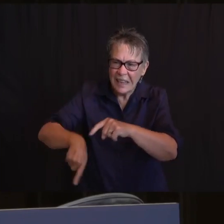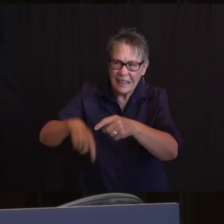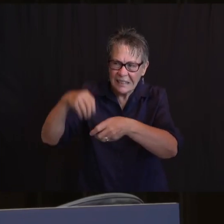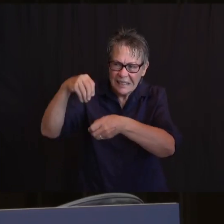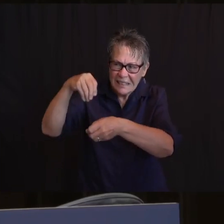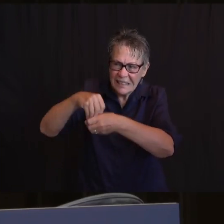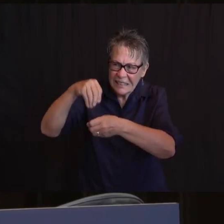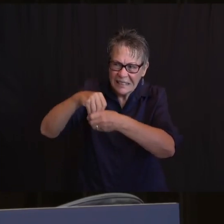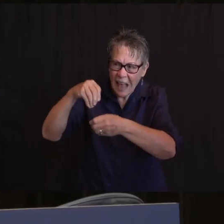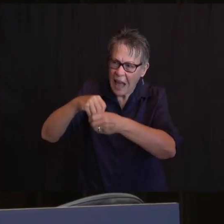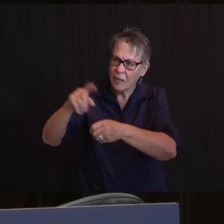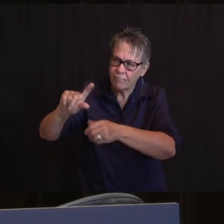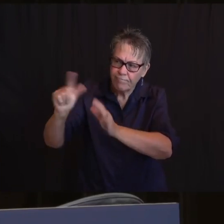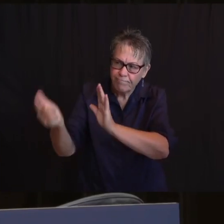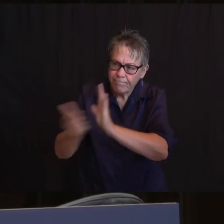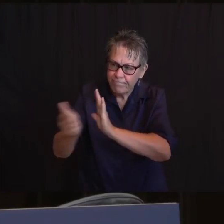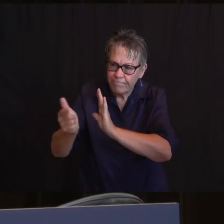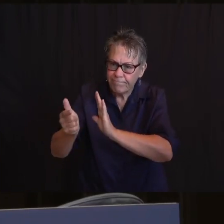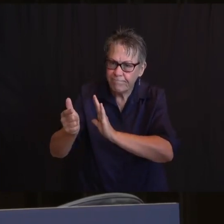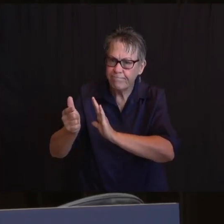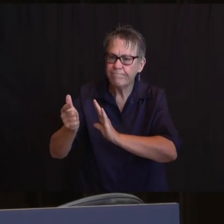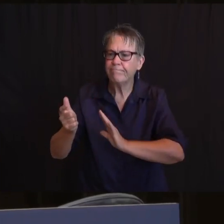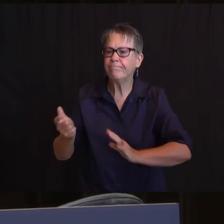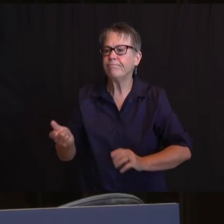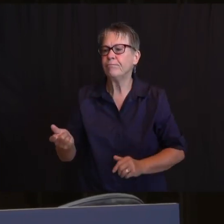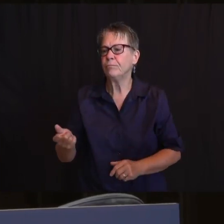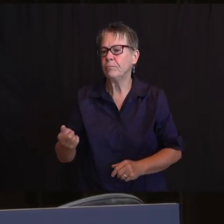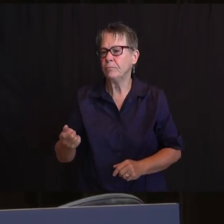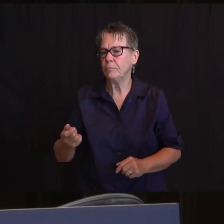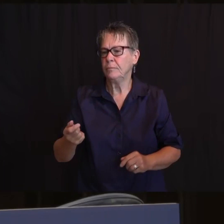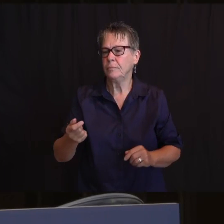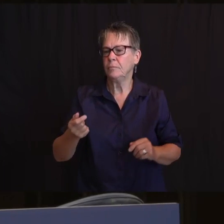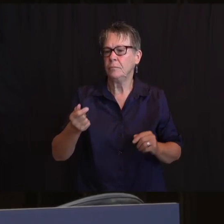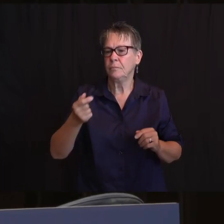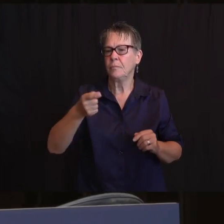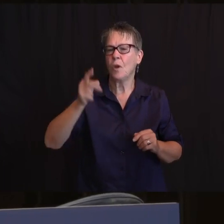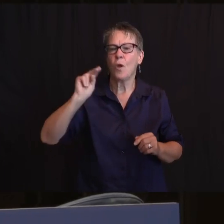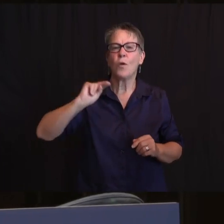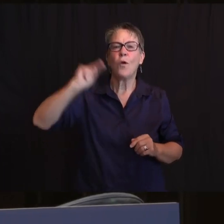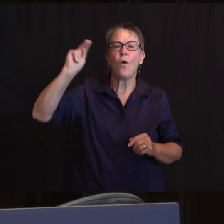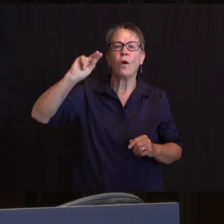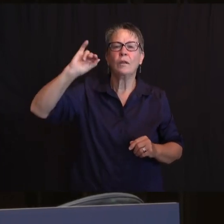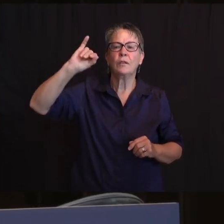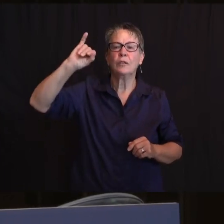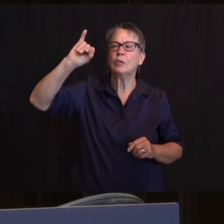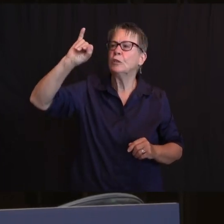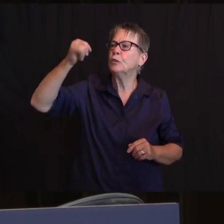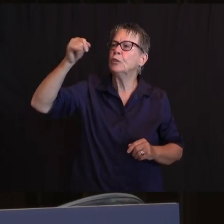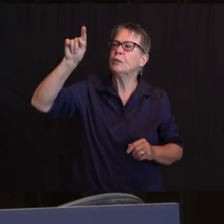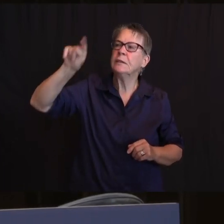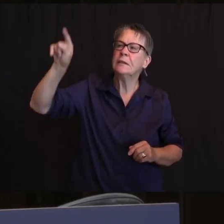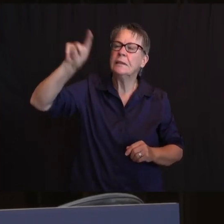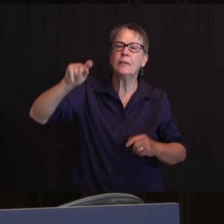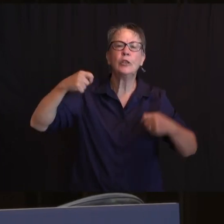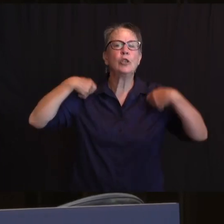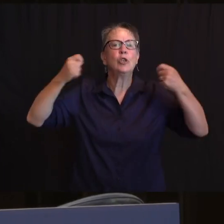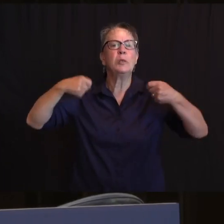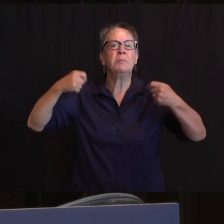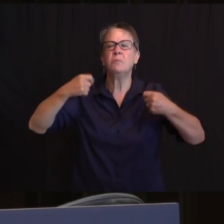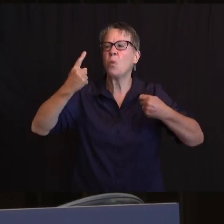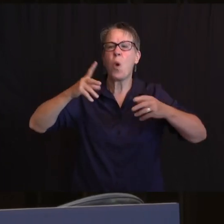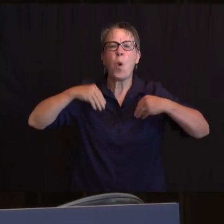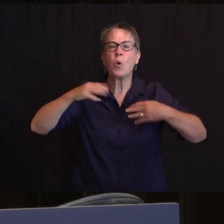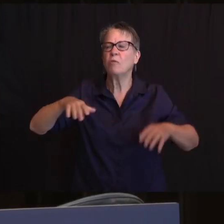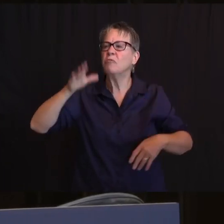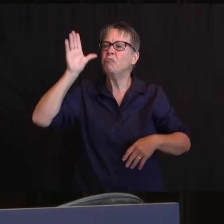was cited once again for remaining open and having clients inside. The only other thing I'll add, Gov,